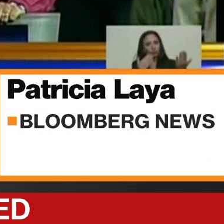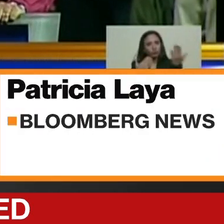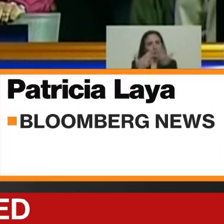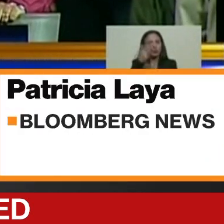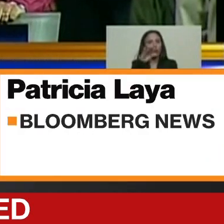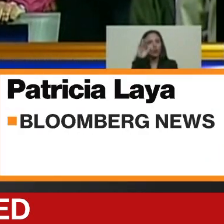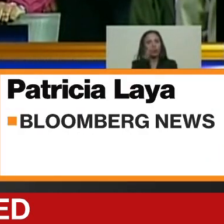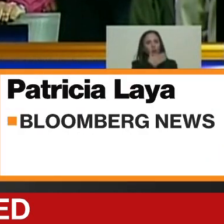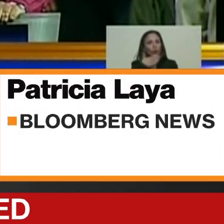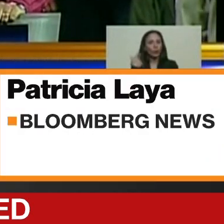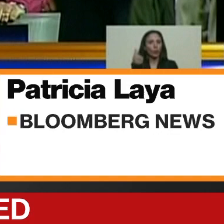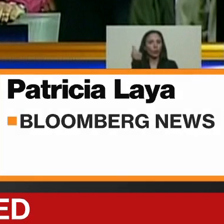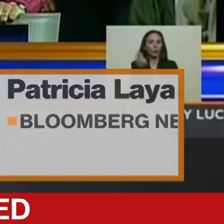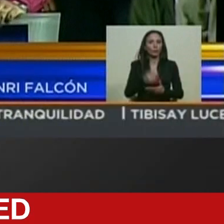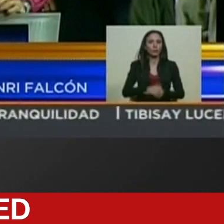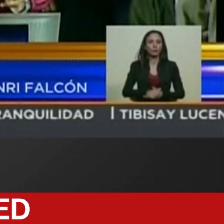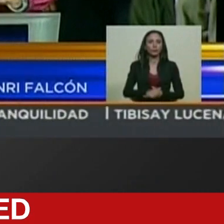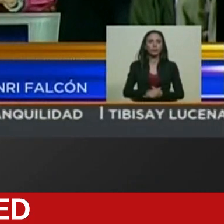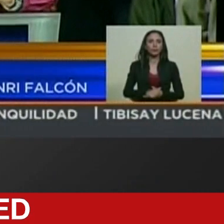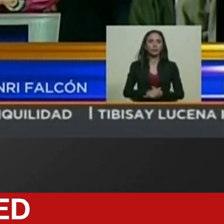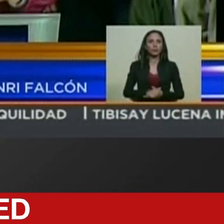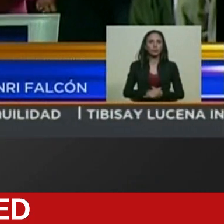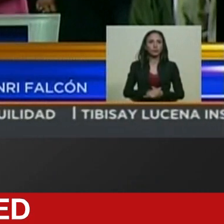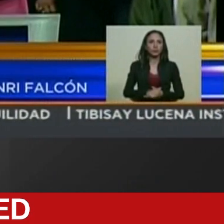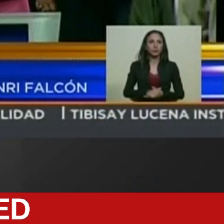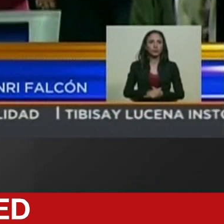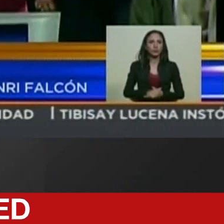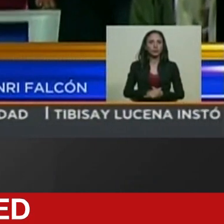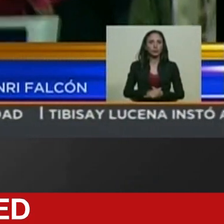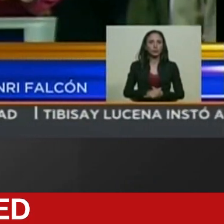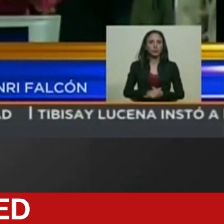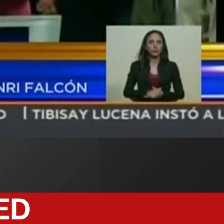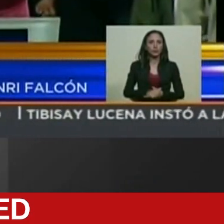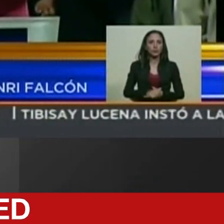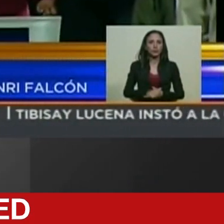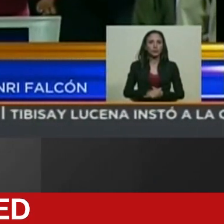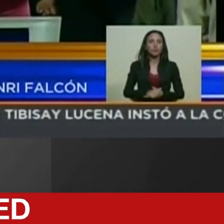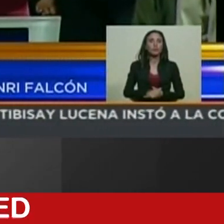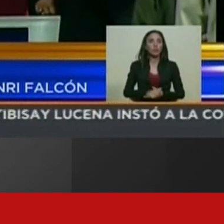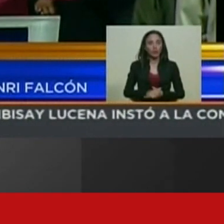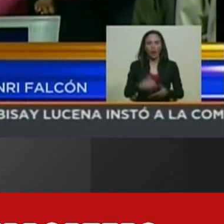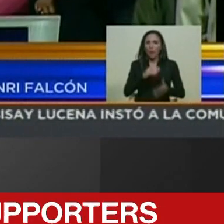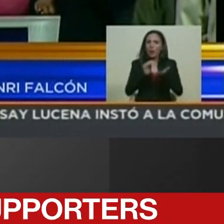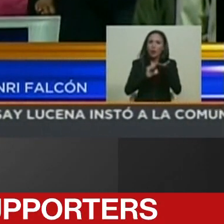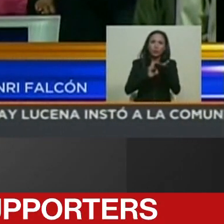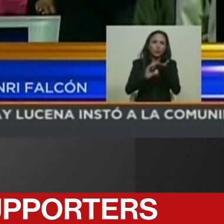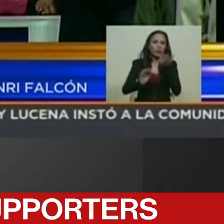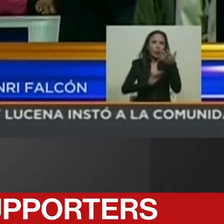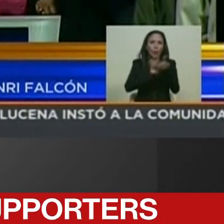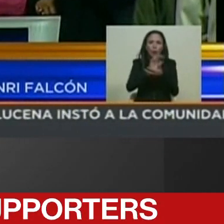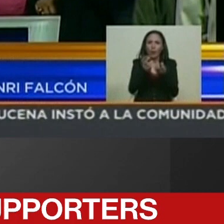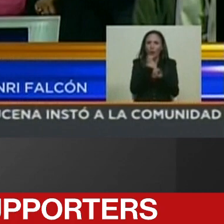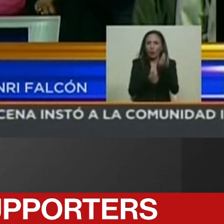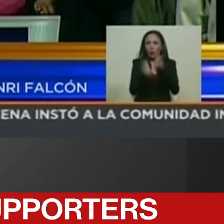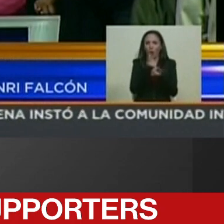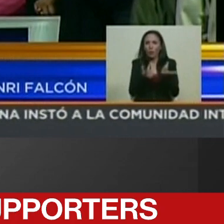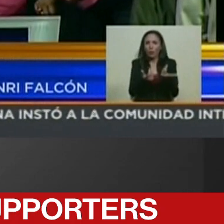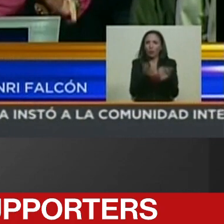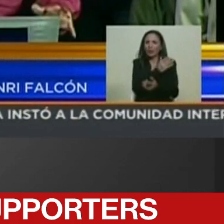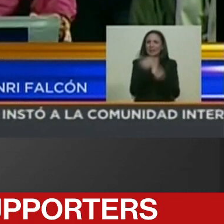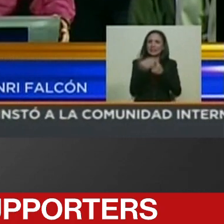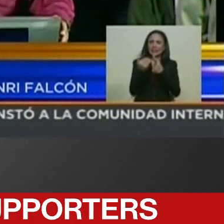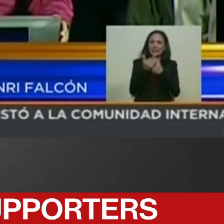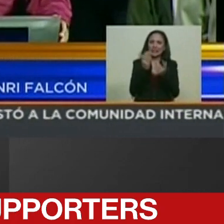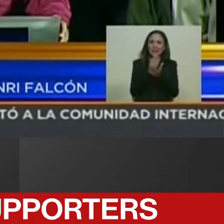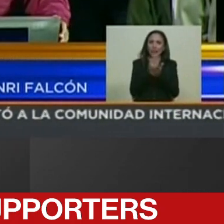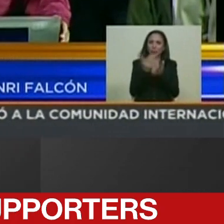be hearing or some actions from the part of the U.S. State Department on more sanctions. It's expected that oil sanctions